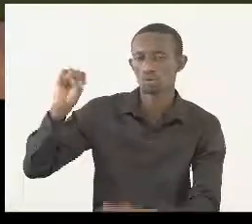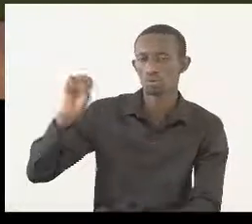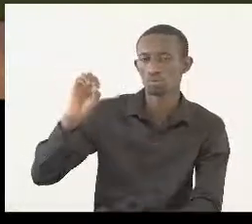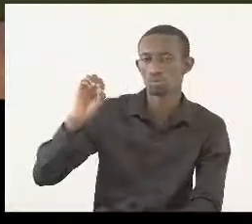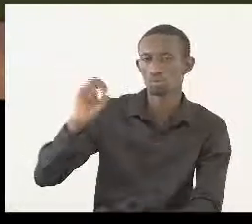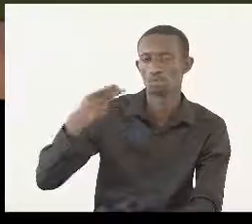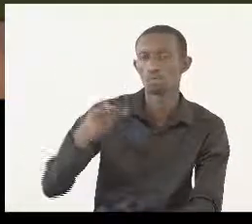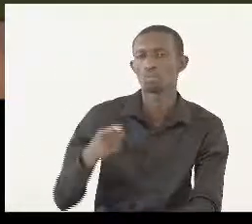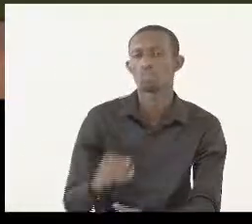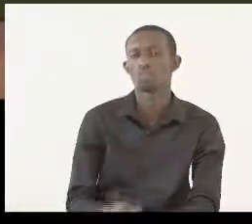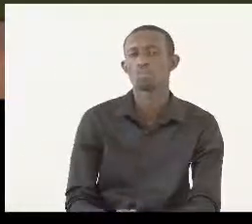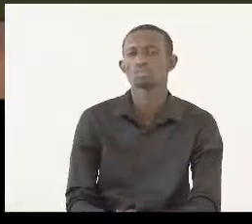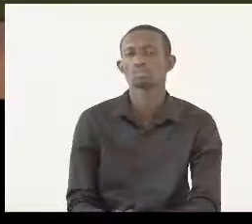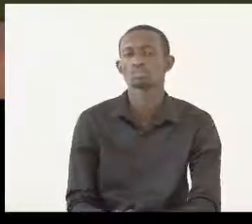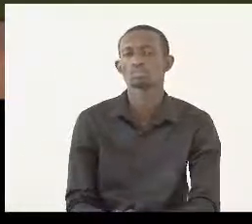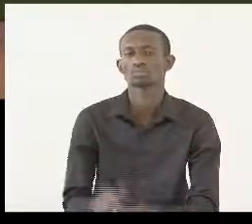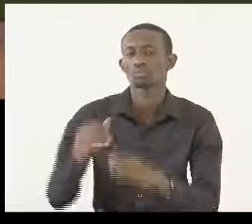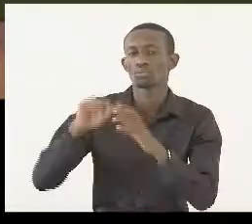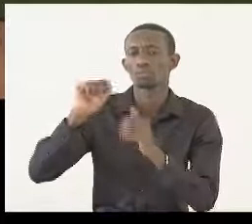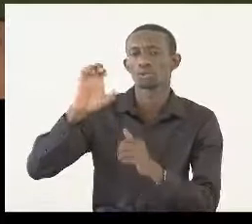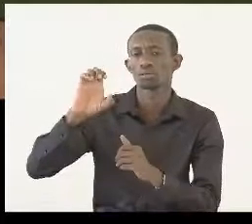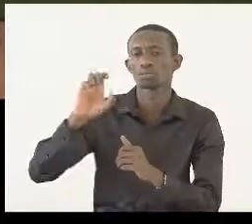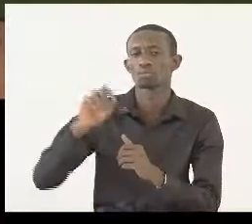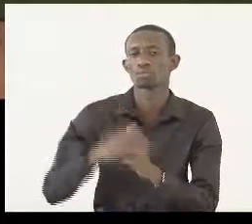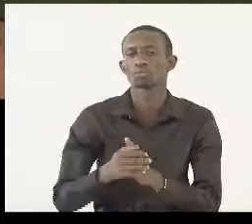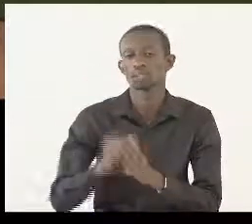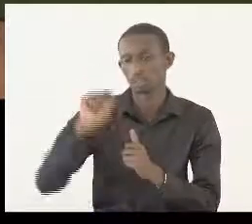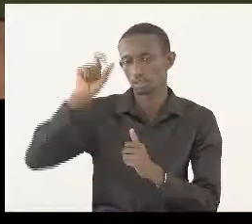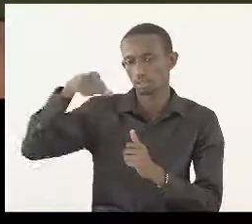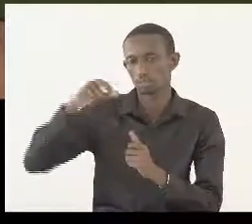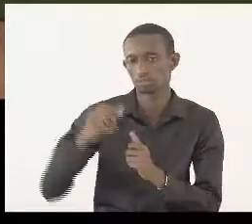we produce MOH in aqueous solution. That is